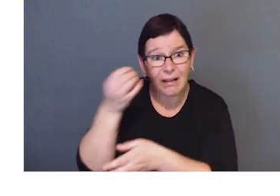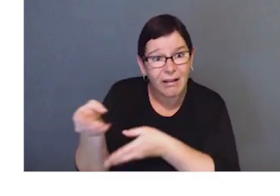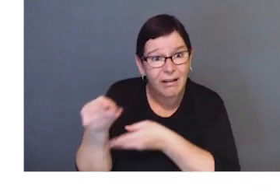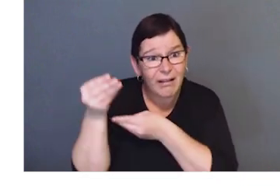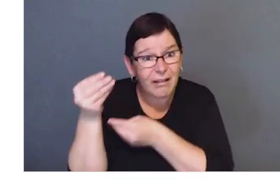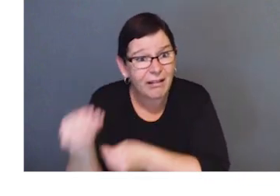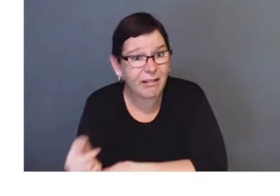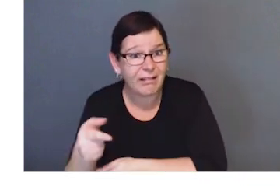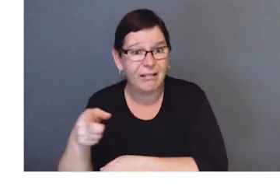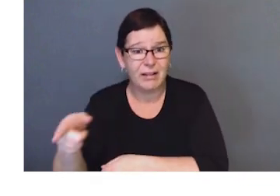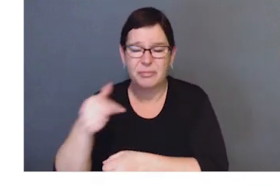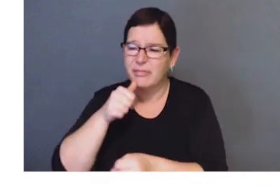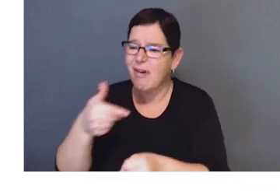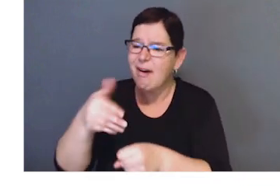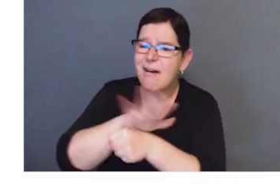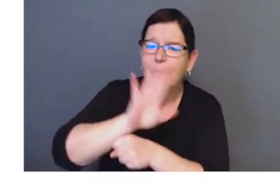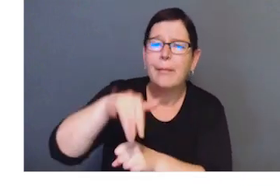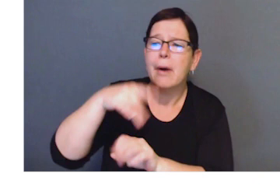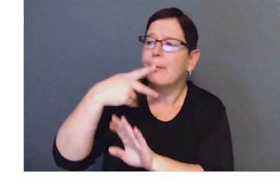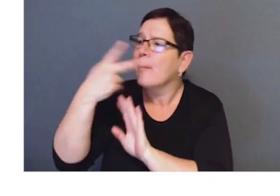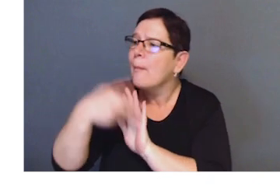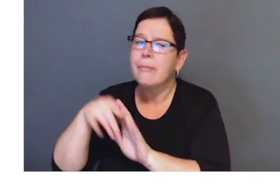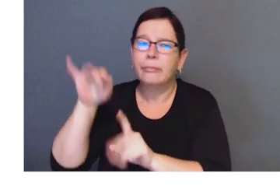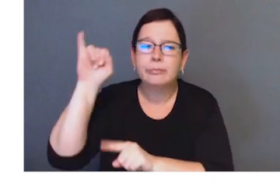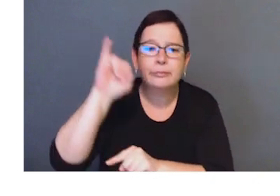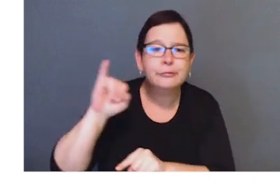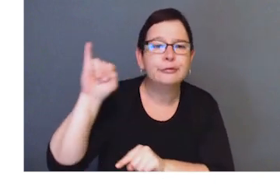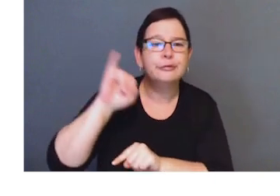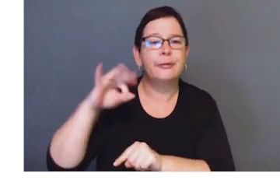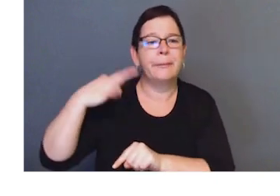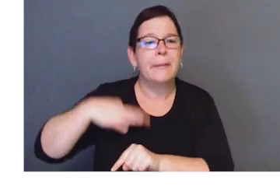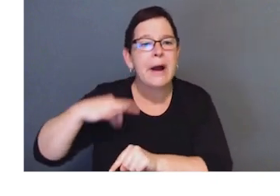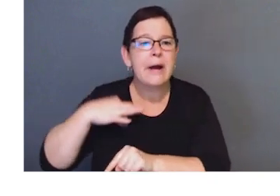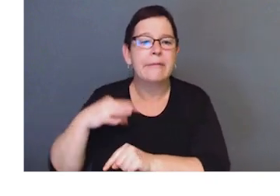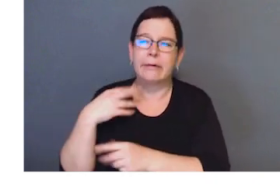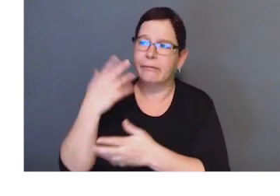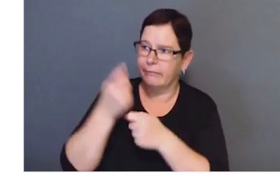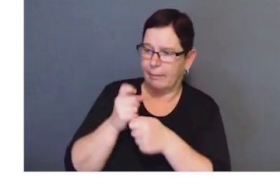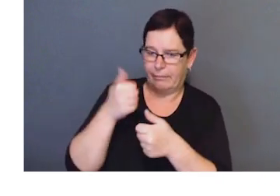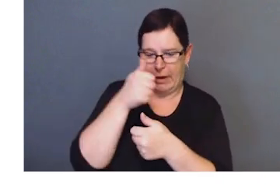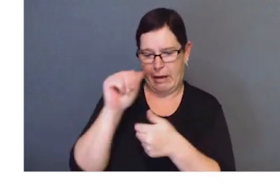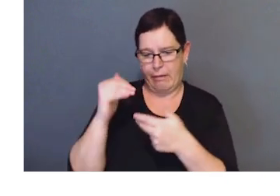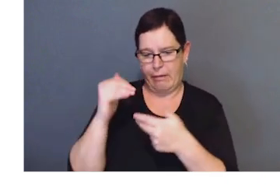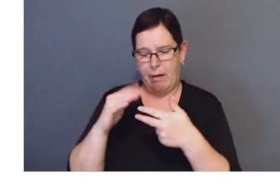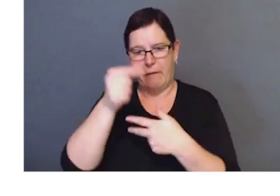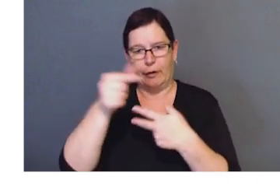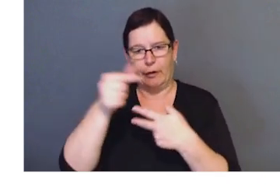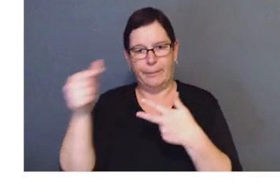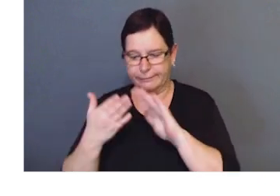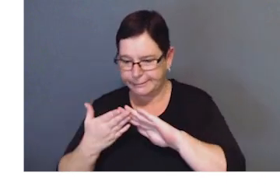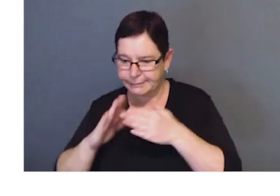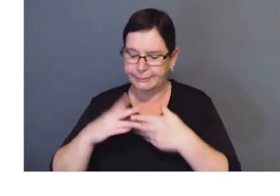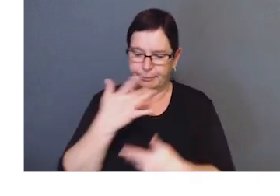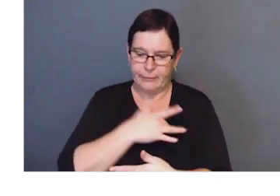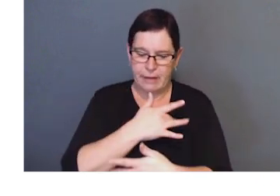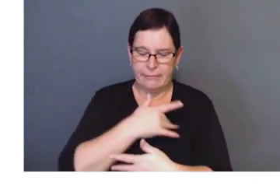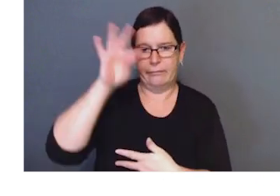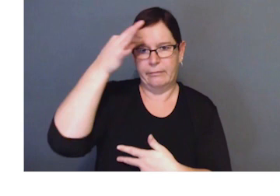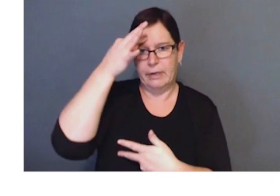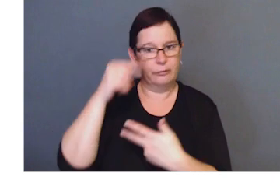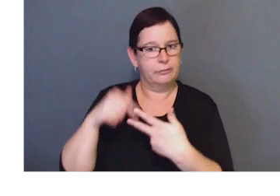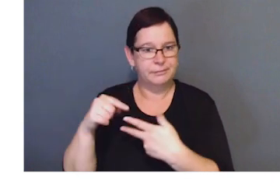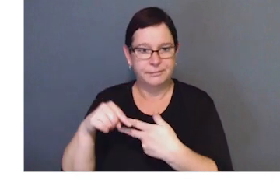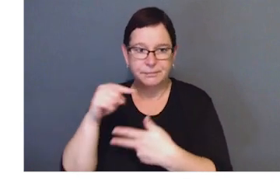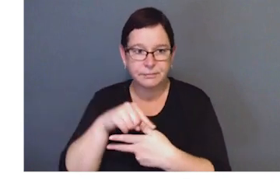program provided by any level of government. In order to apply, remember that you need to be receiving the Canada